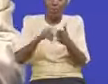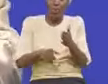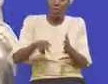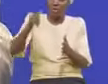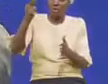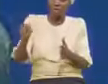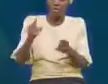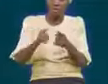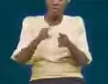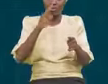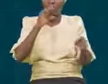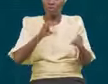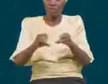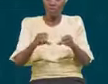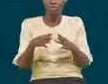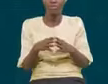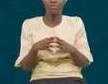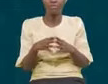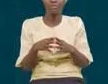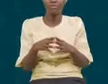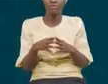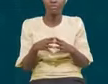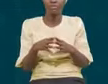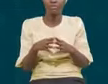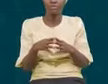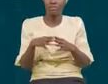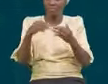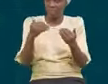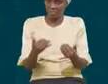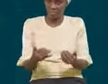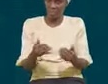Ela, benasiko, onu si o djebo wa wotala.